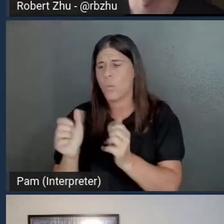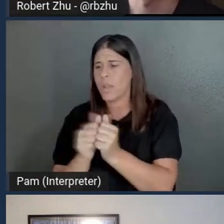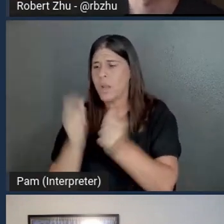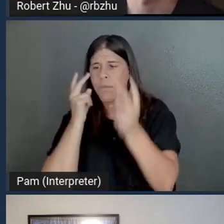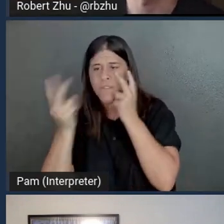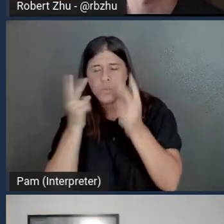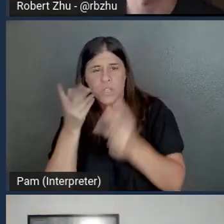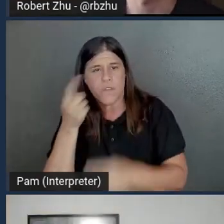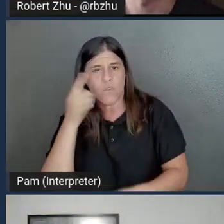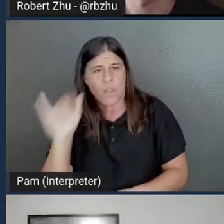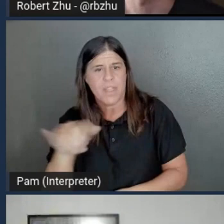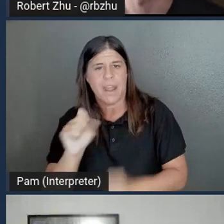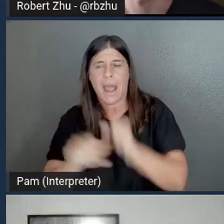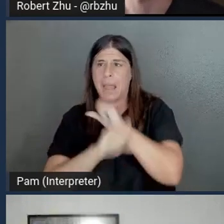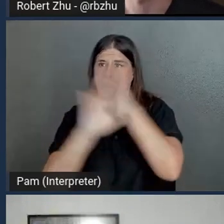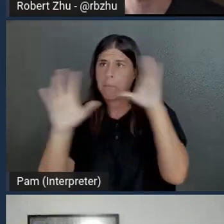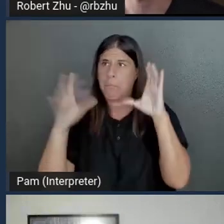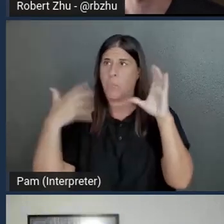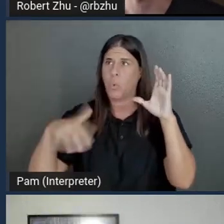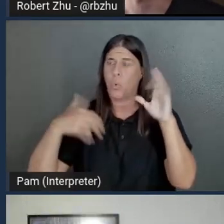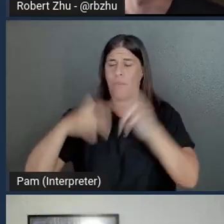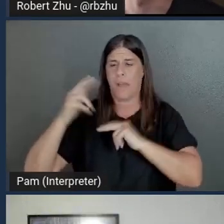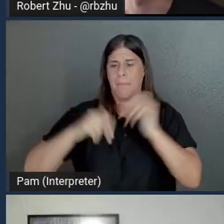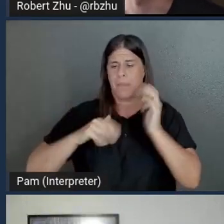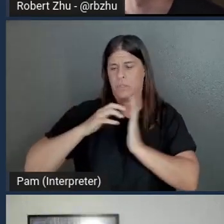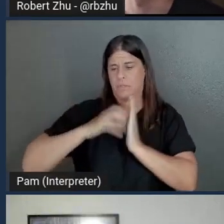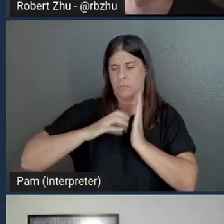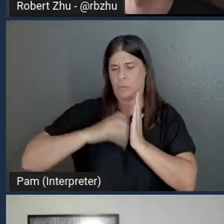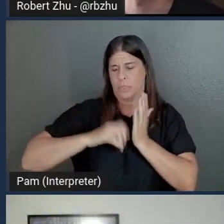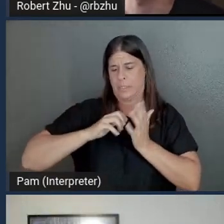this. I can imagine that if I were to build this from scratch with a